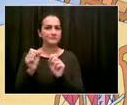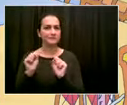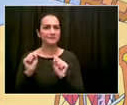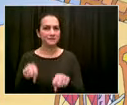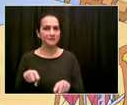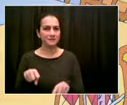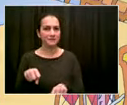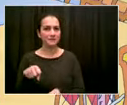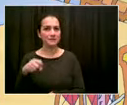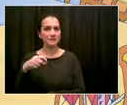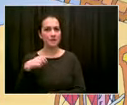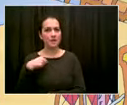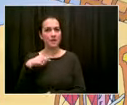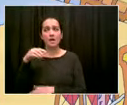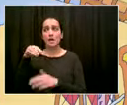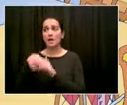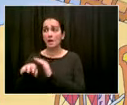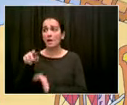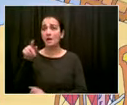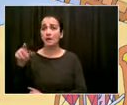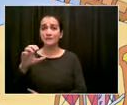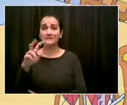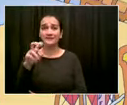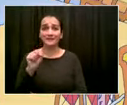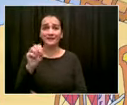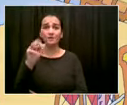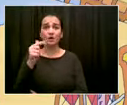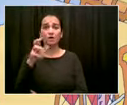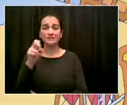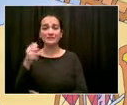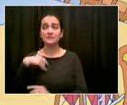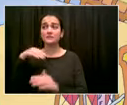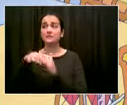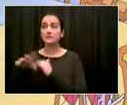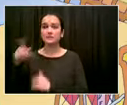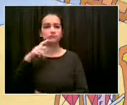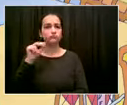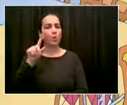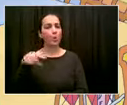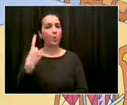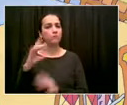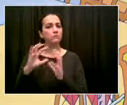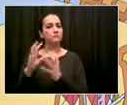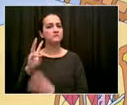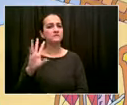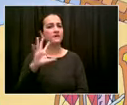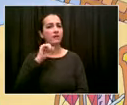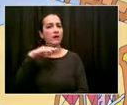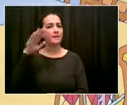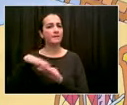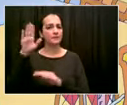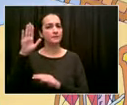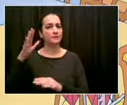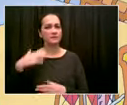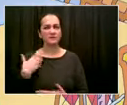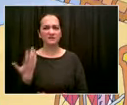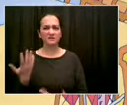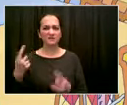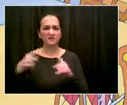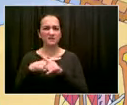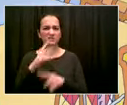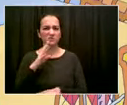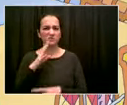be able to do about that, or do pharmacies simply have to wait until they get official federal guidance? A very helpful question, Andrew.